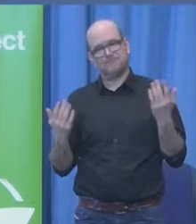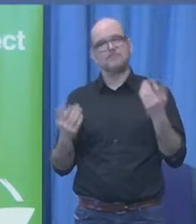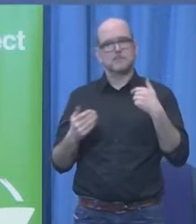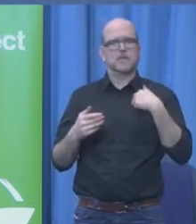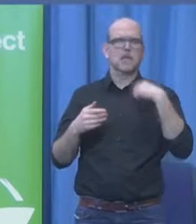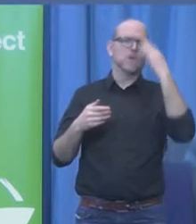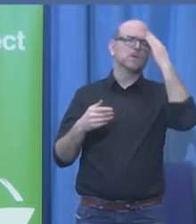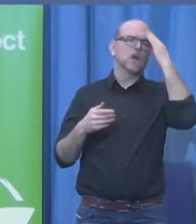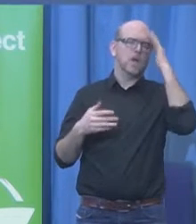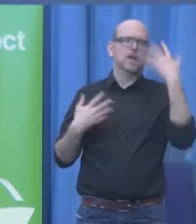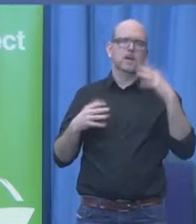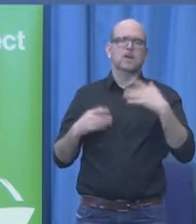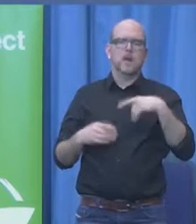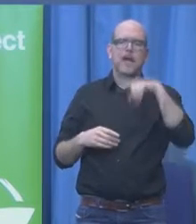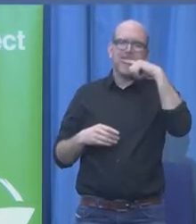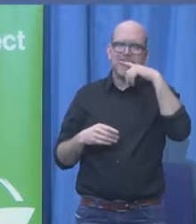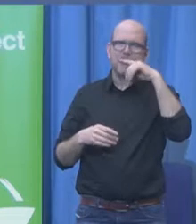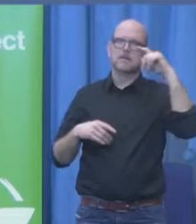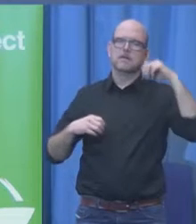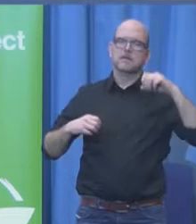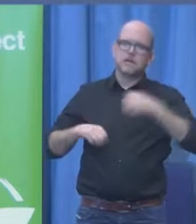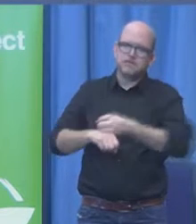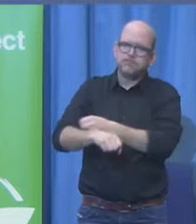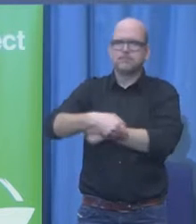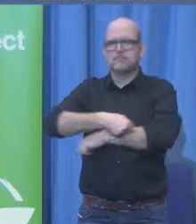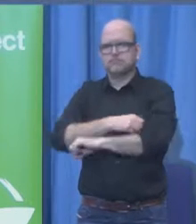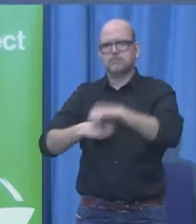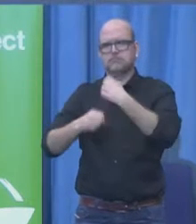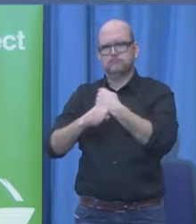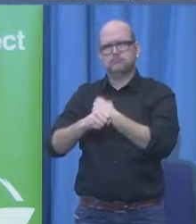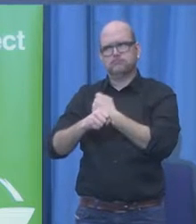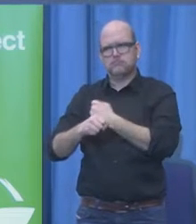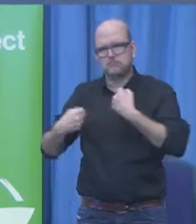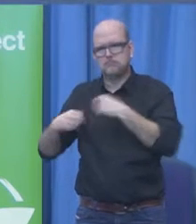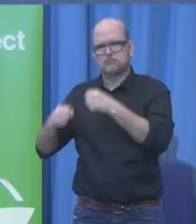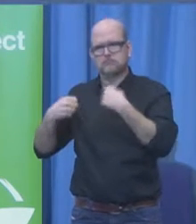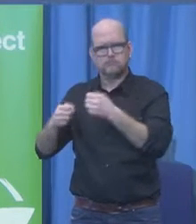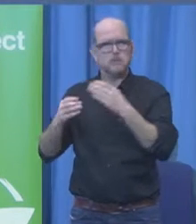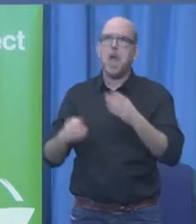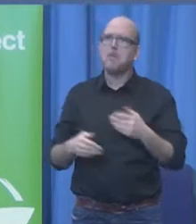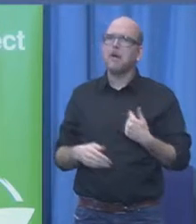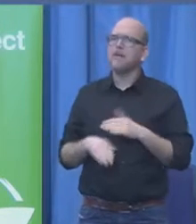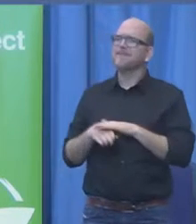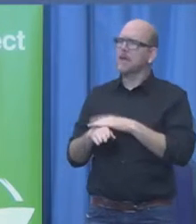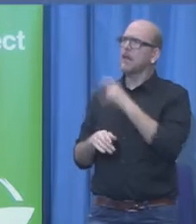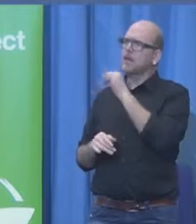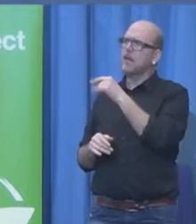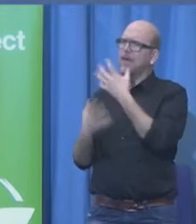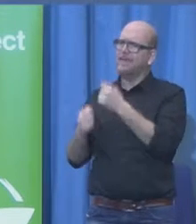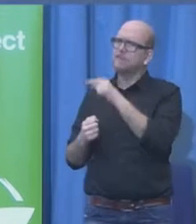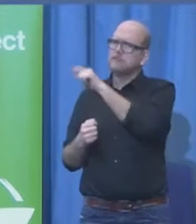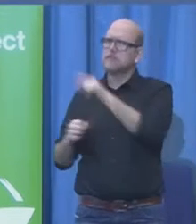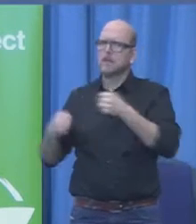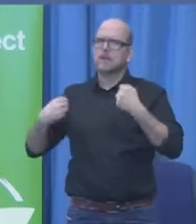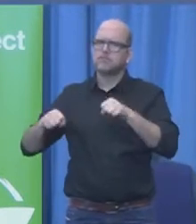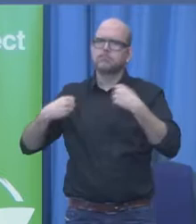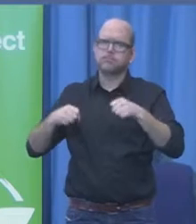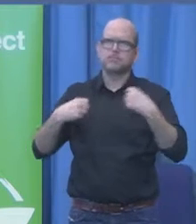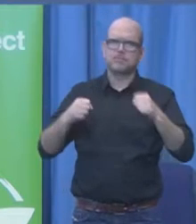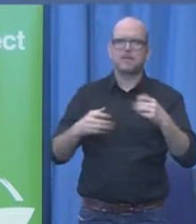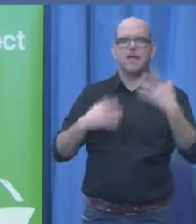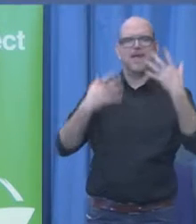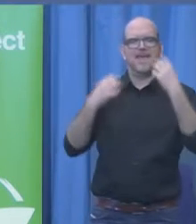they are working with experts from all parts of institutions